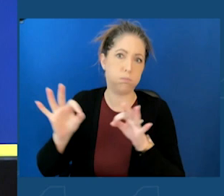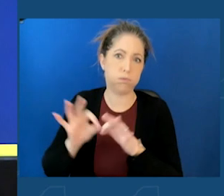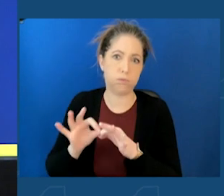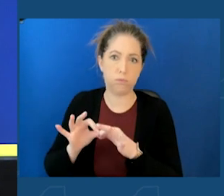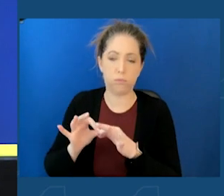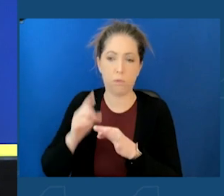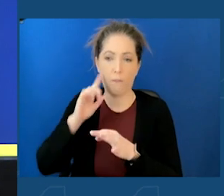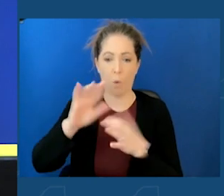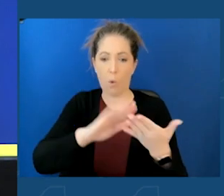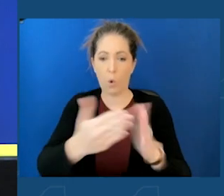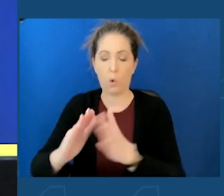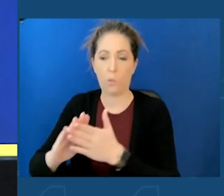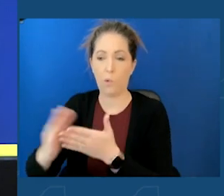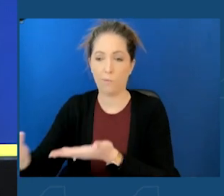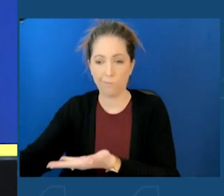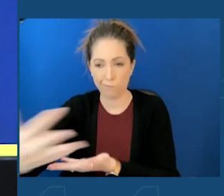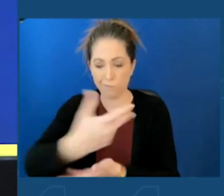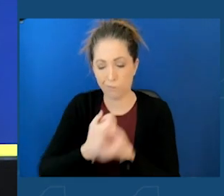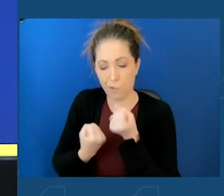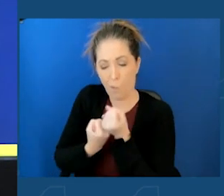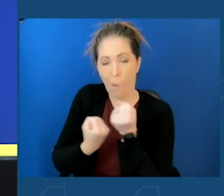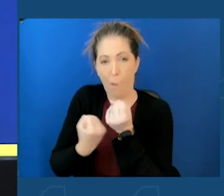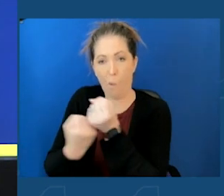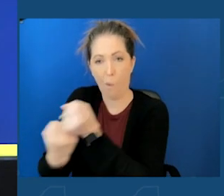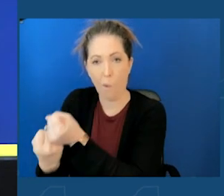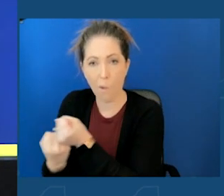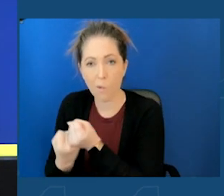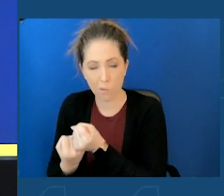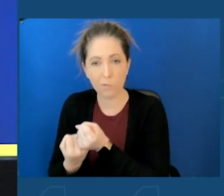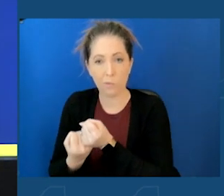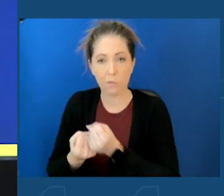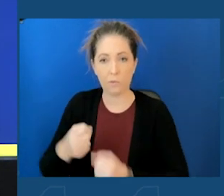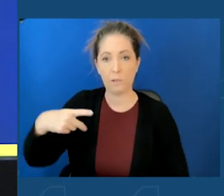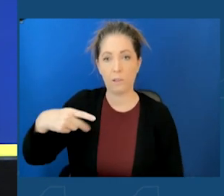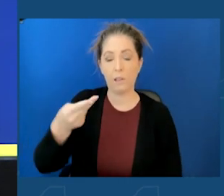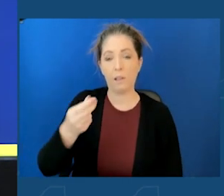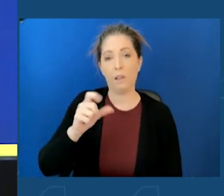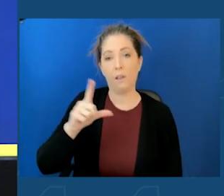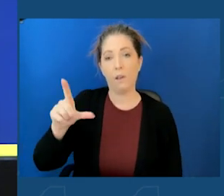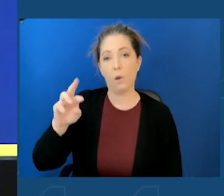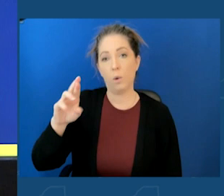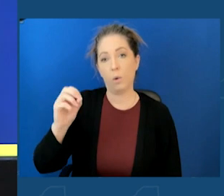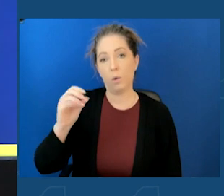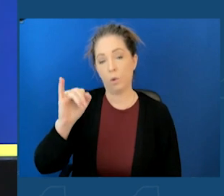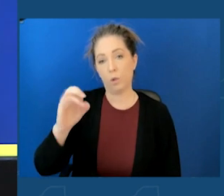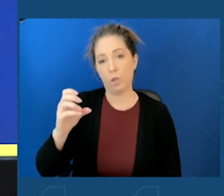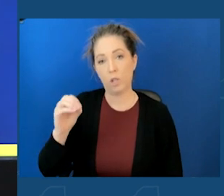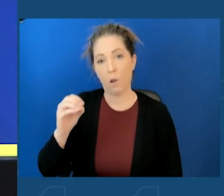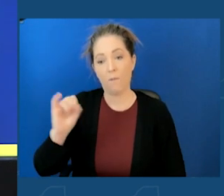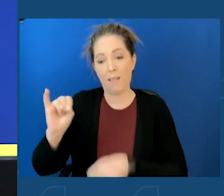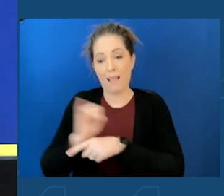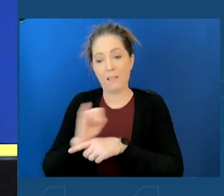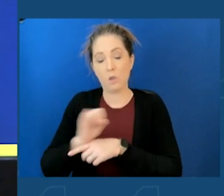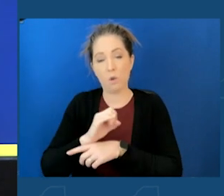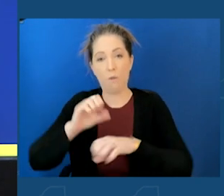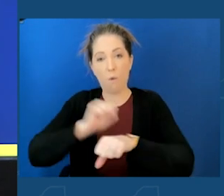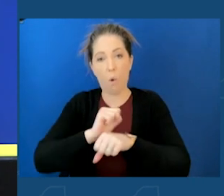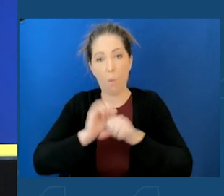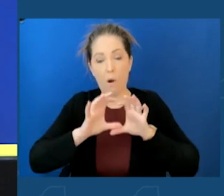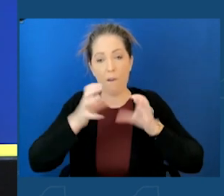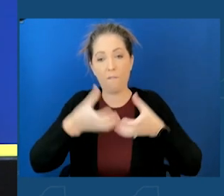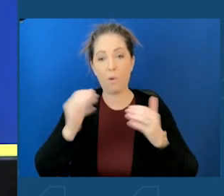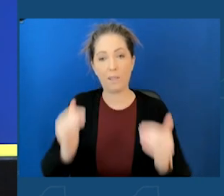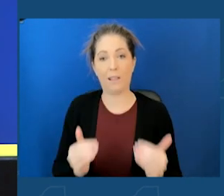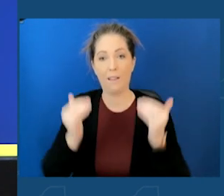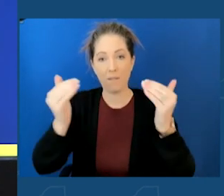this so that there's support for it. Phil Ruggiel from the Institute for Workforce Advancement, promoting composite